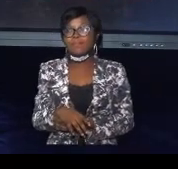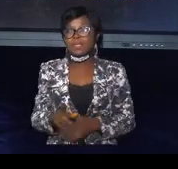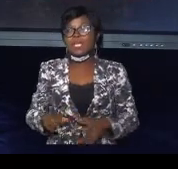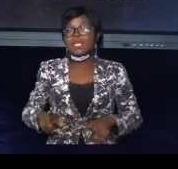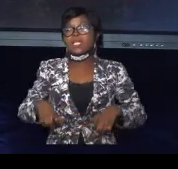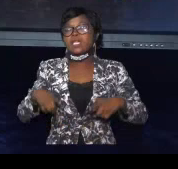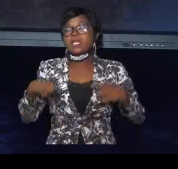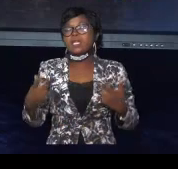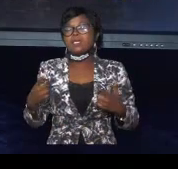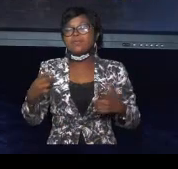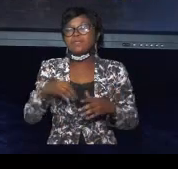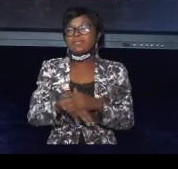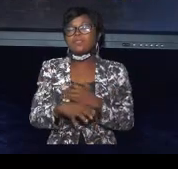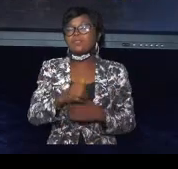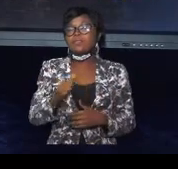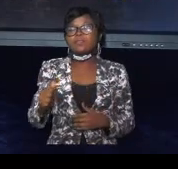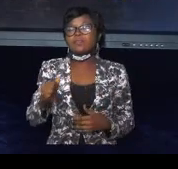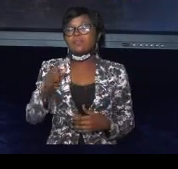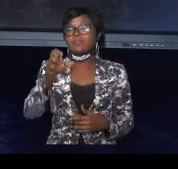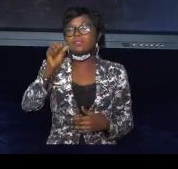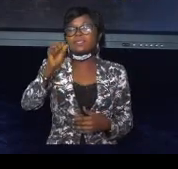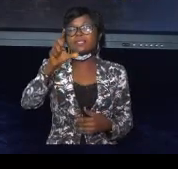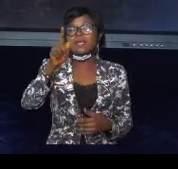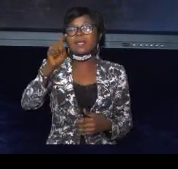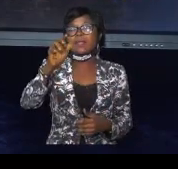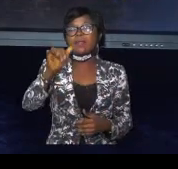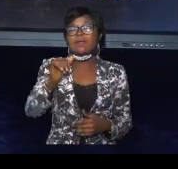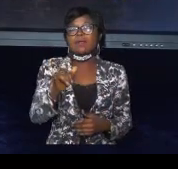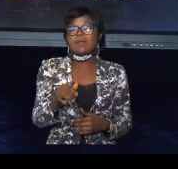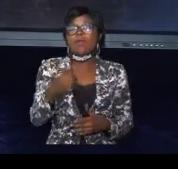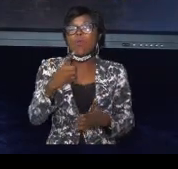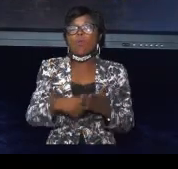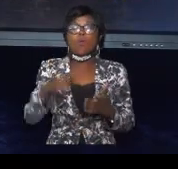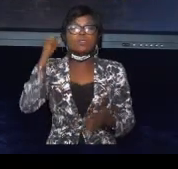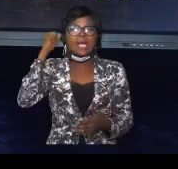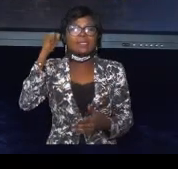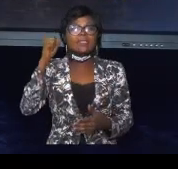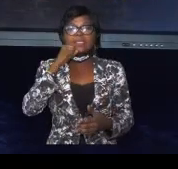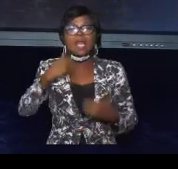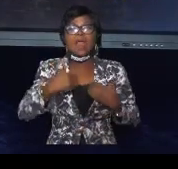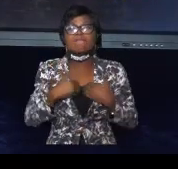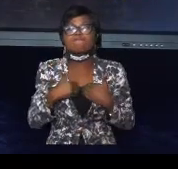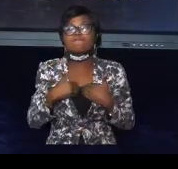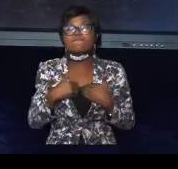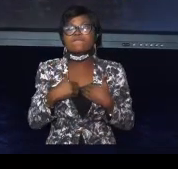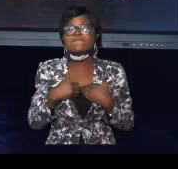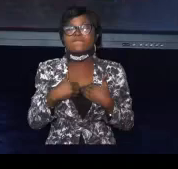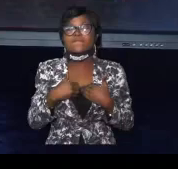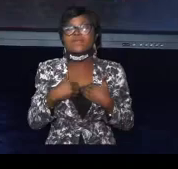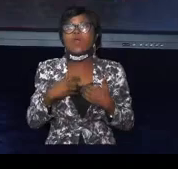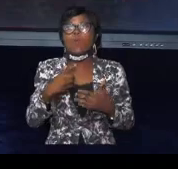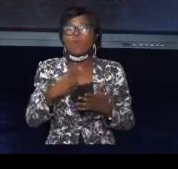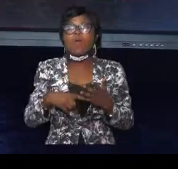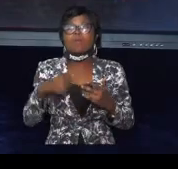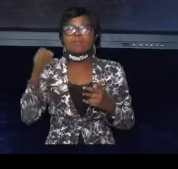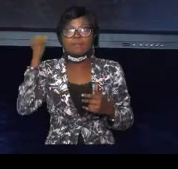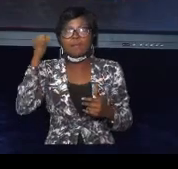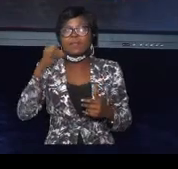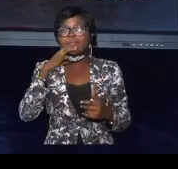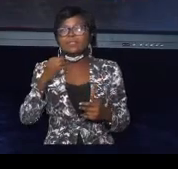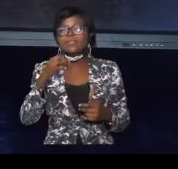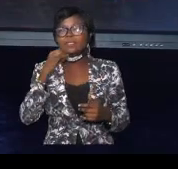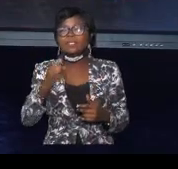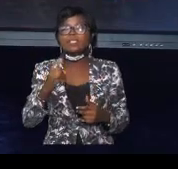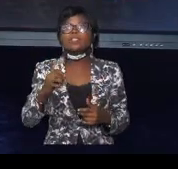It lives in a sty. S-T-Y, sty. What sound does it make? What sound does it